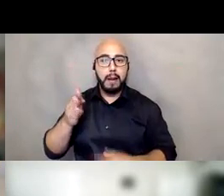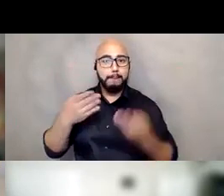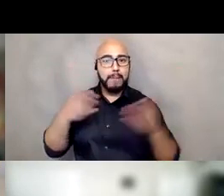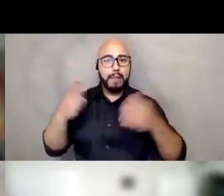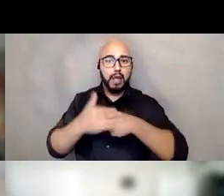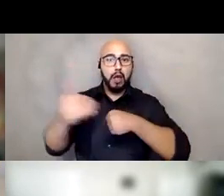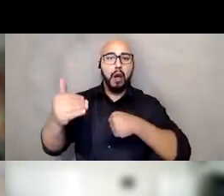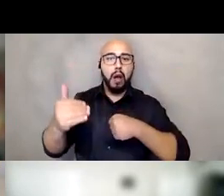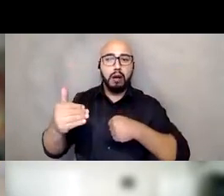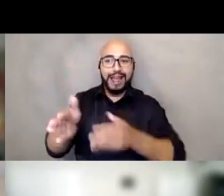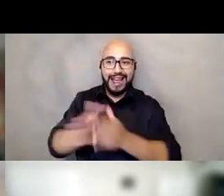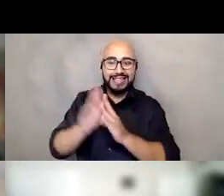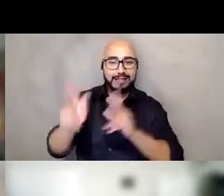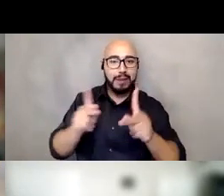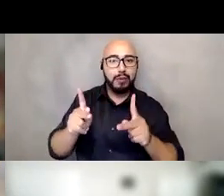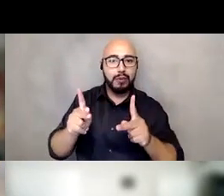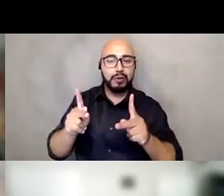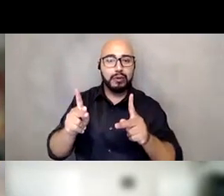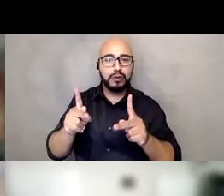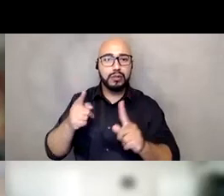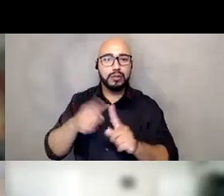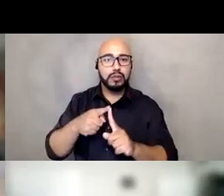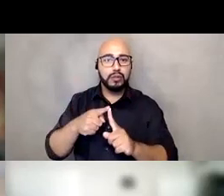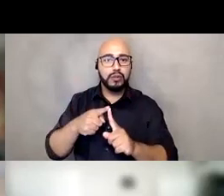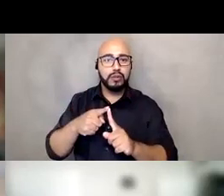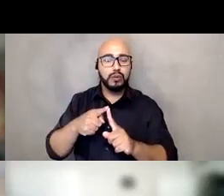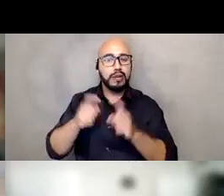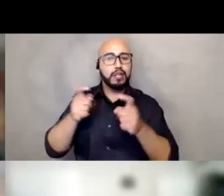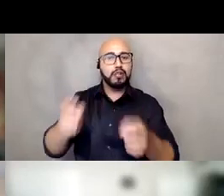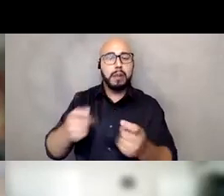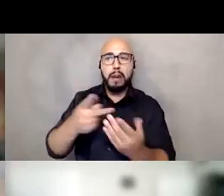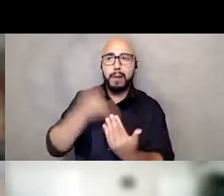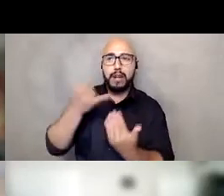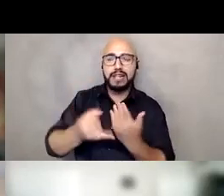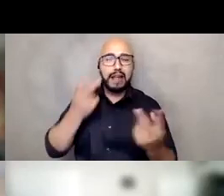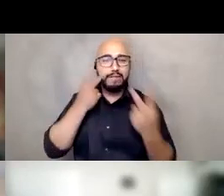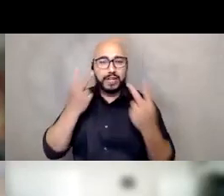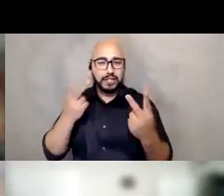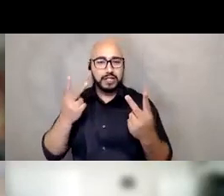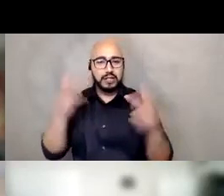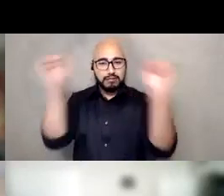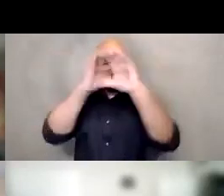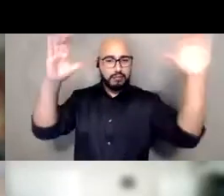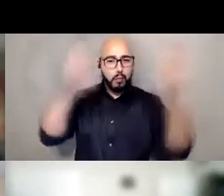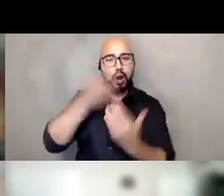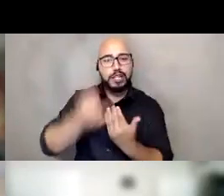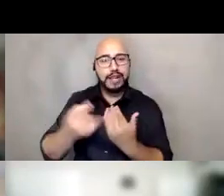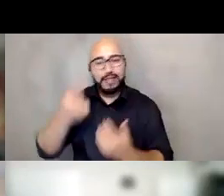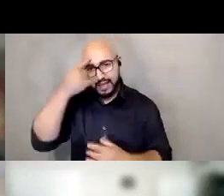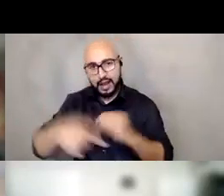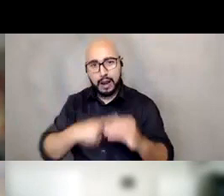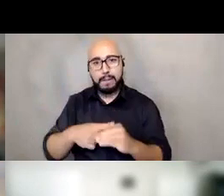asking folks to contribute to a kind of a project, a kind of a visioning project, thinking about